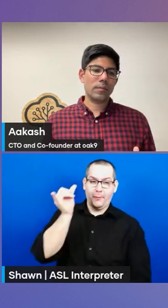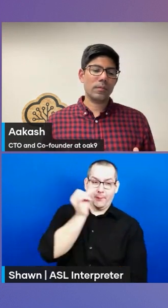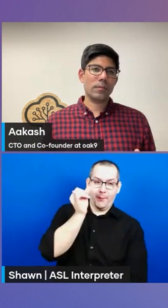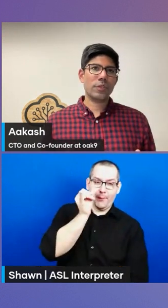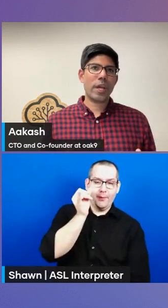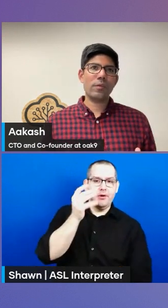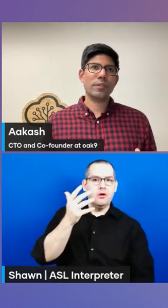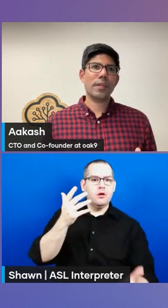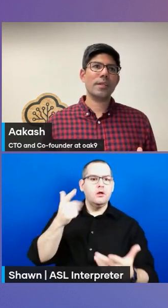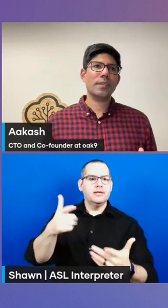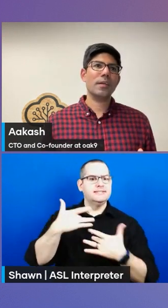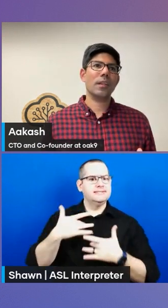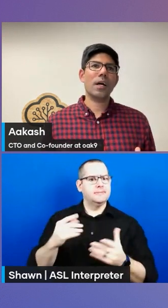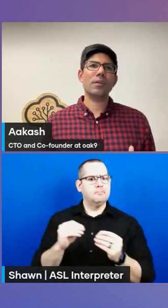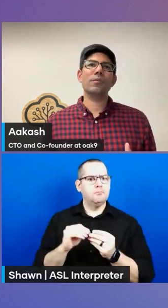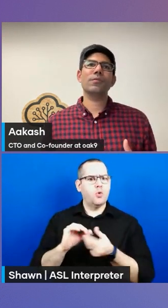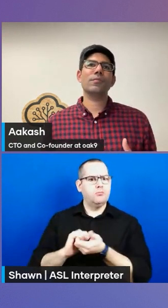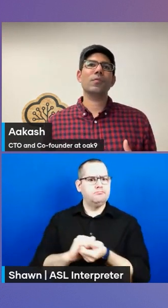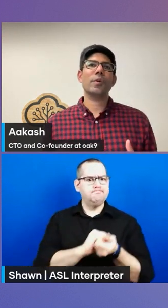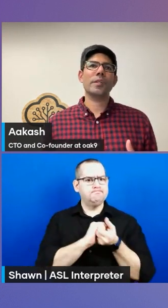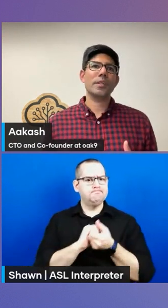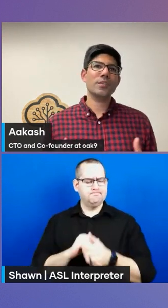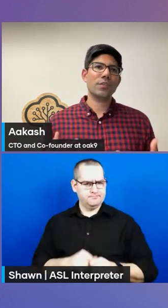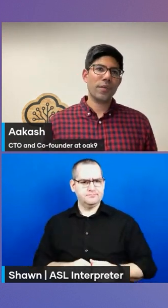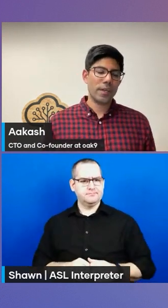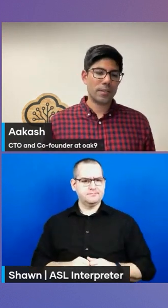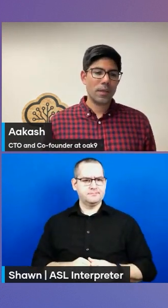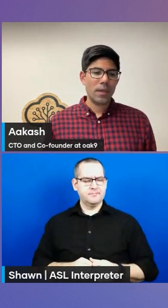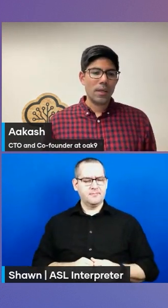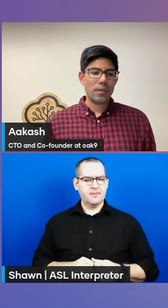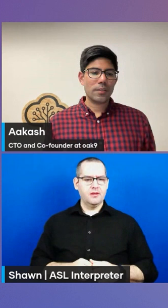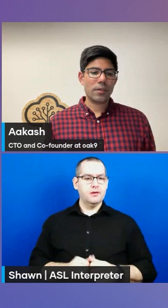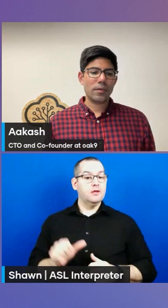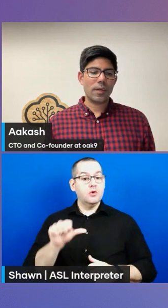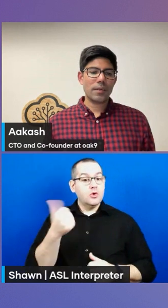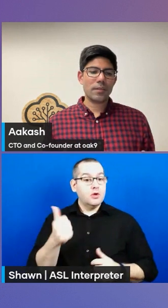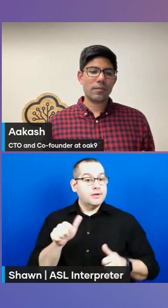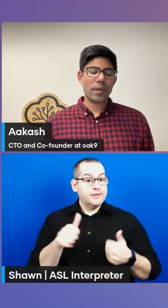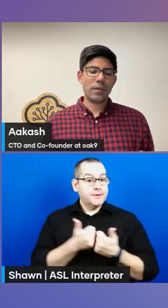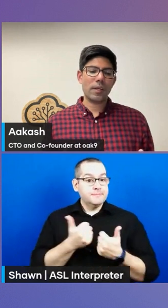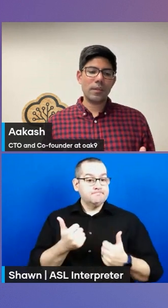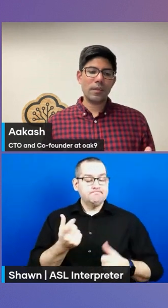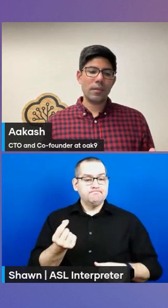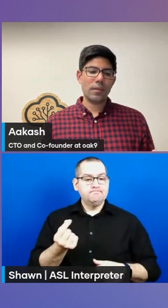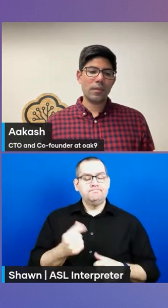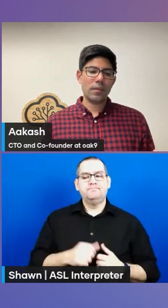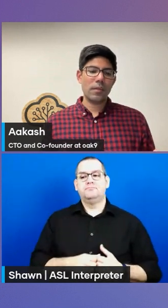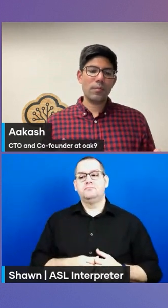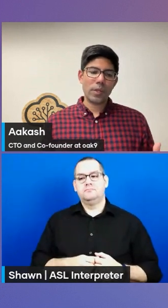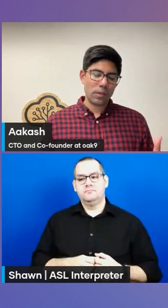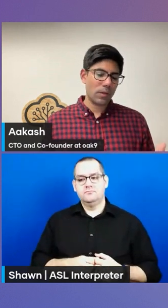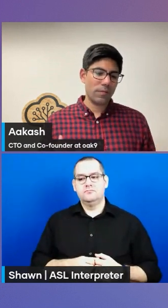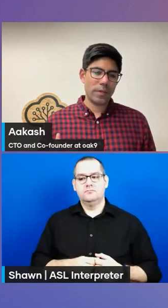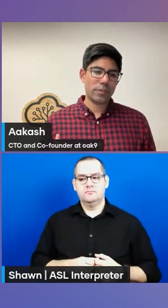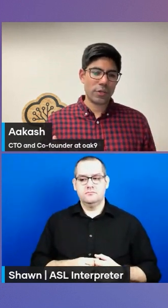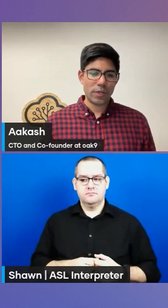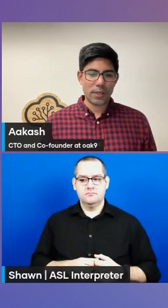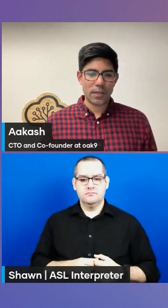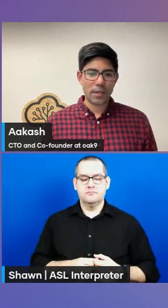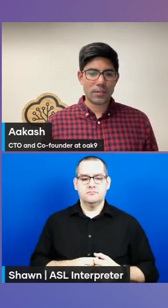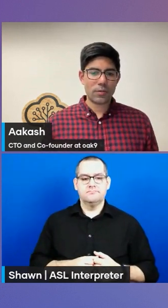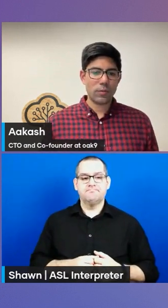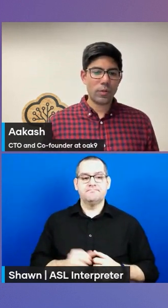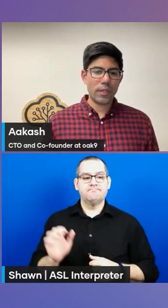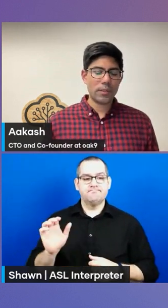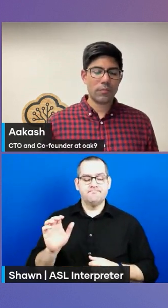of challenge that I see a lot of organizations face is as they're kind of in the middle of their